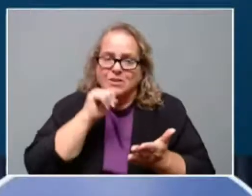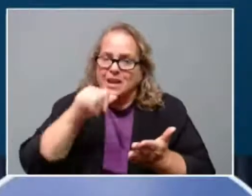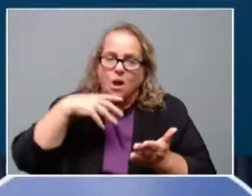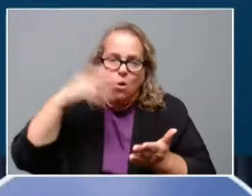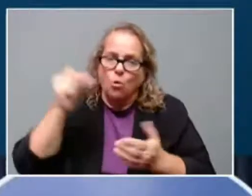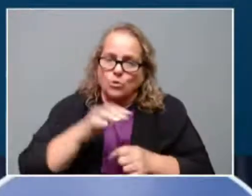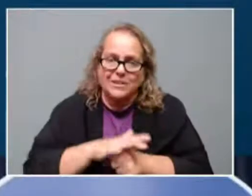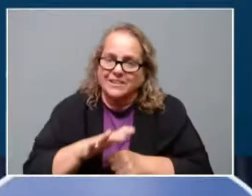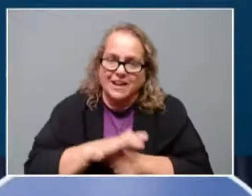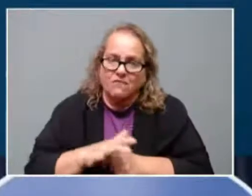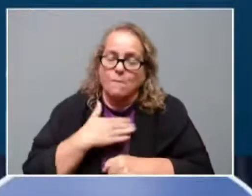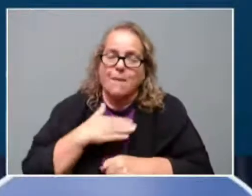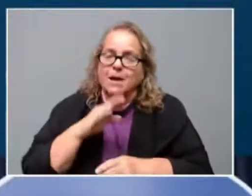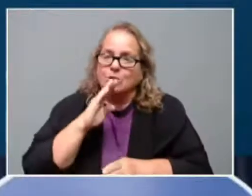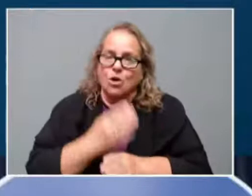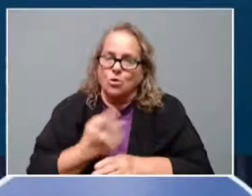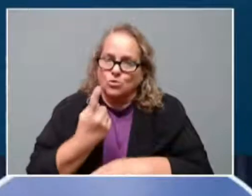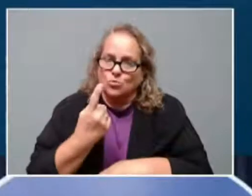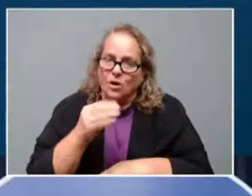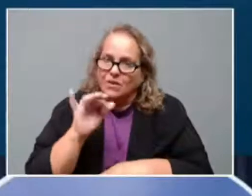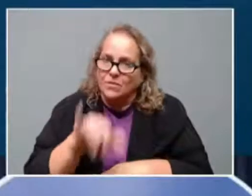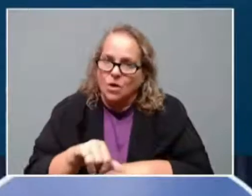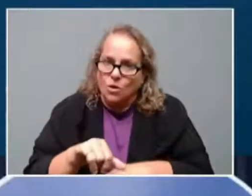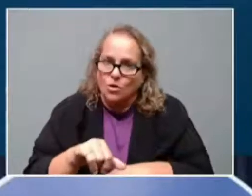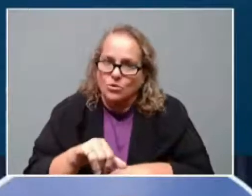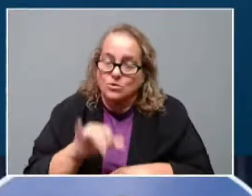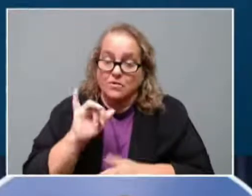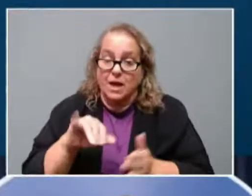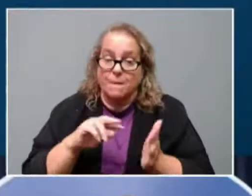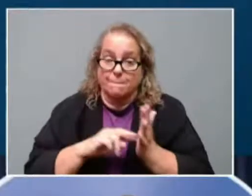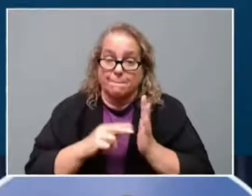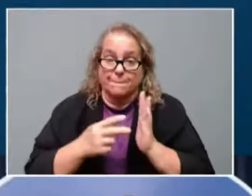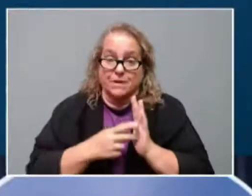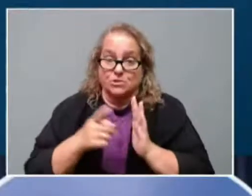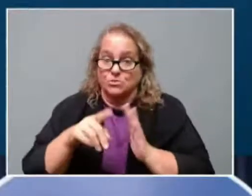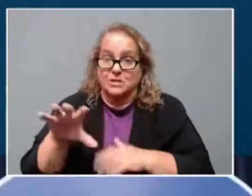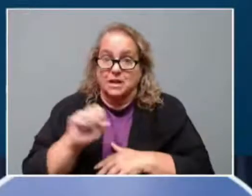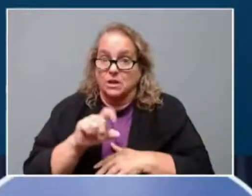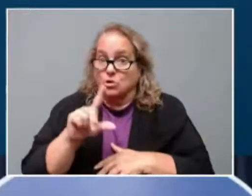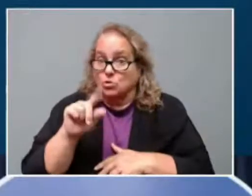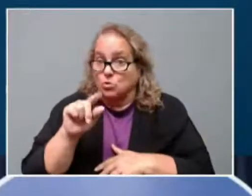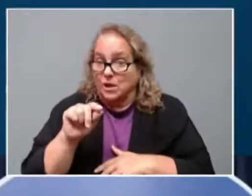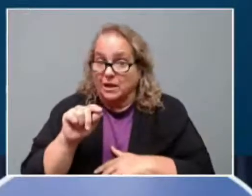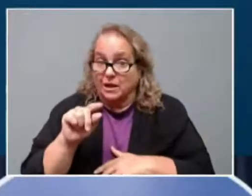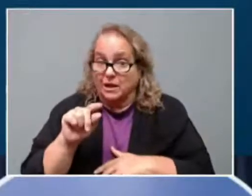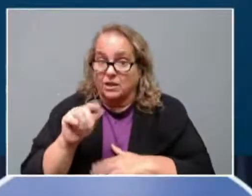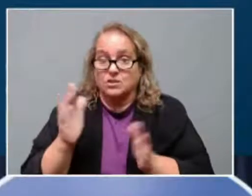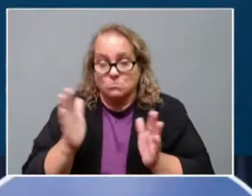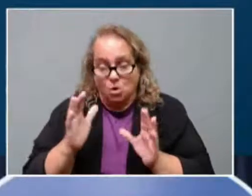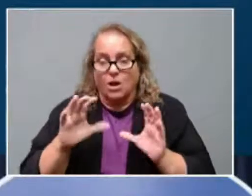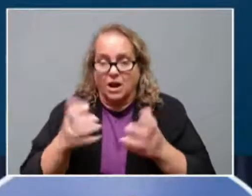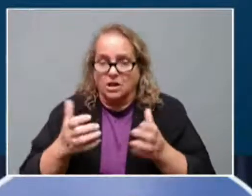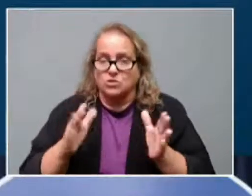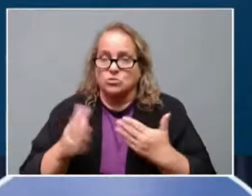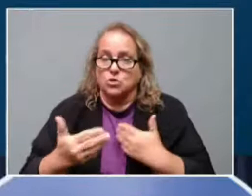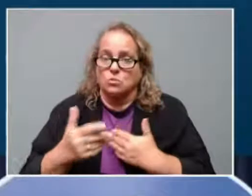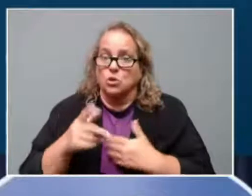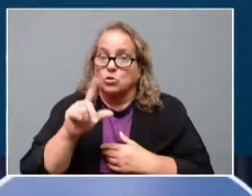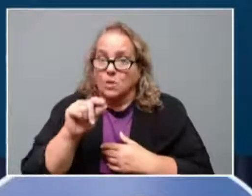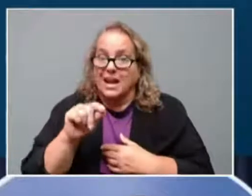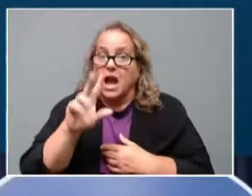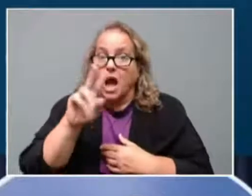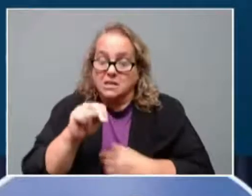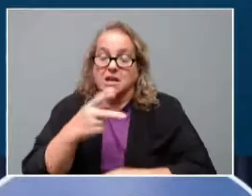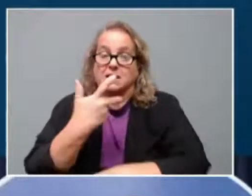is one of those. That means you're taking 20, I hope it's 20 in a smaller classroom, unvaccinated